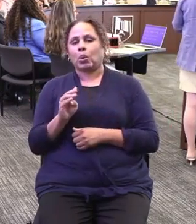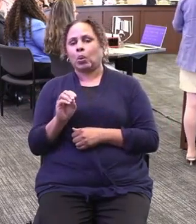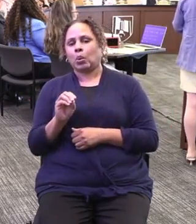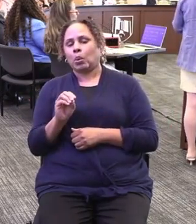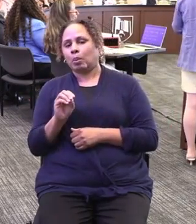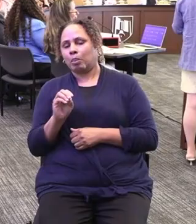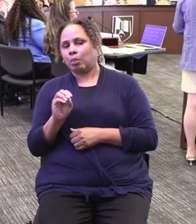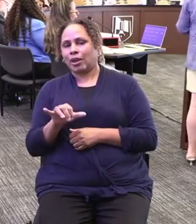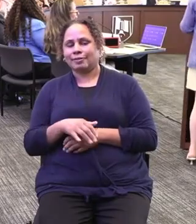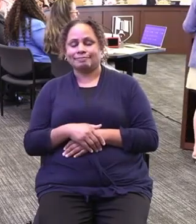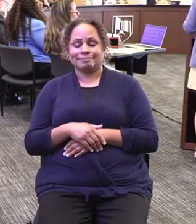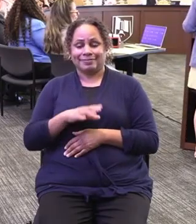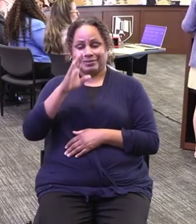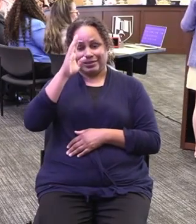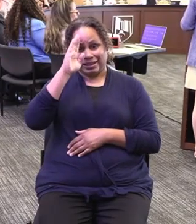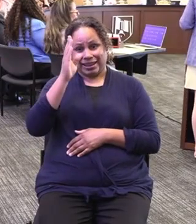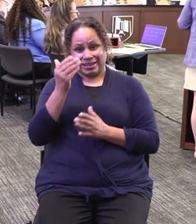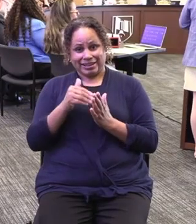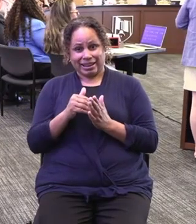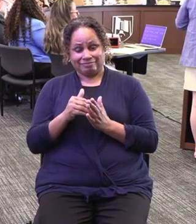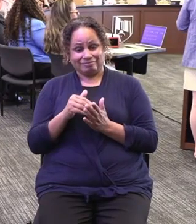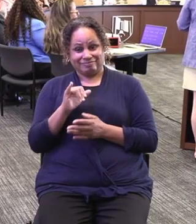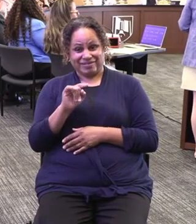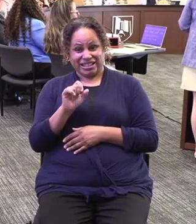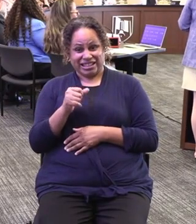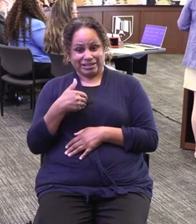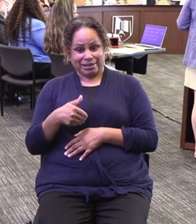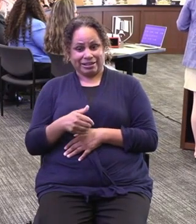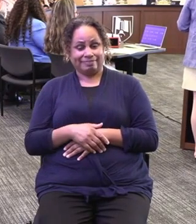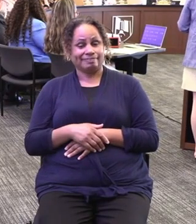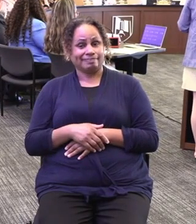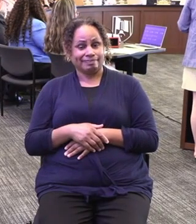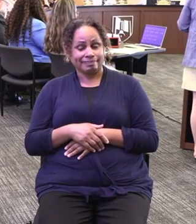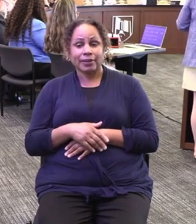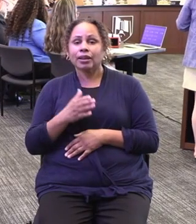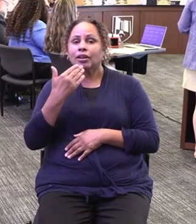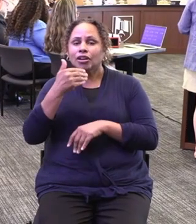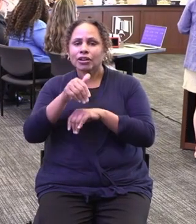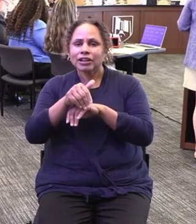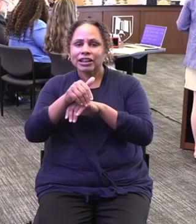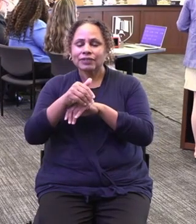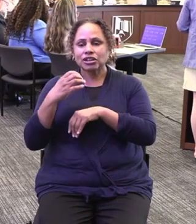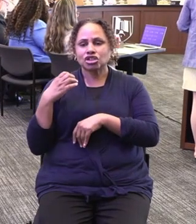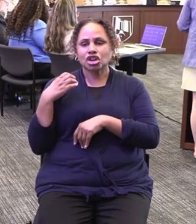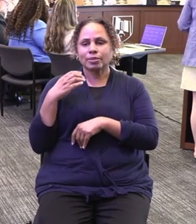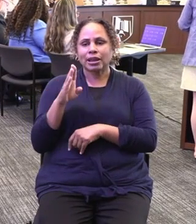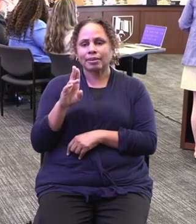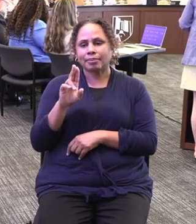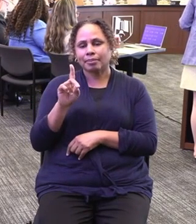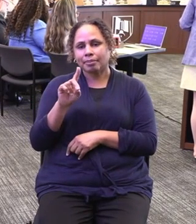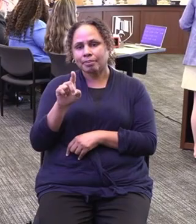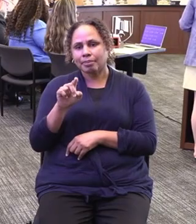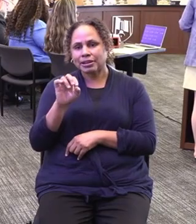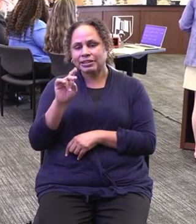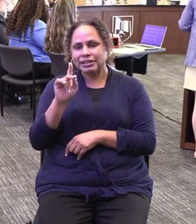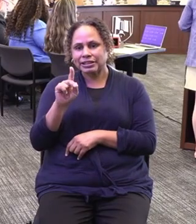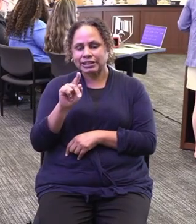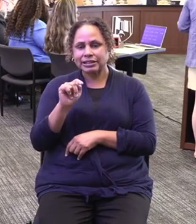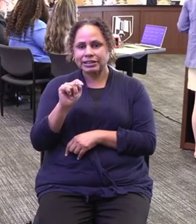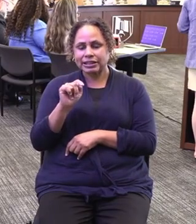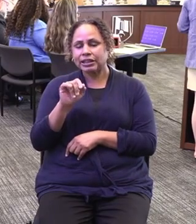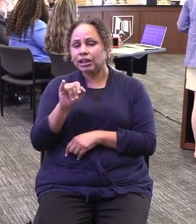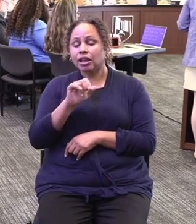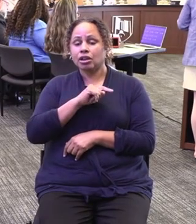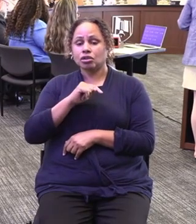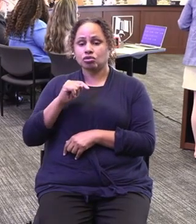Hi again. It's me. Good evening, Chairman Bazinski, trustees of the board, and the JJC community